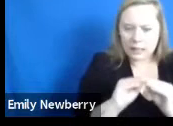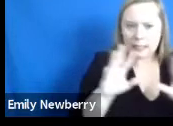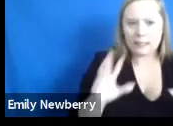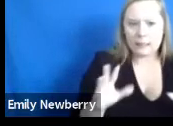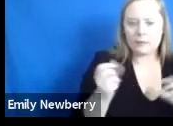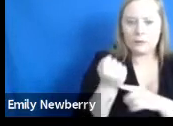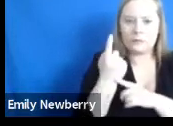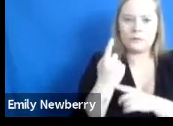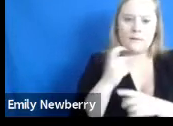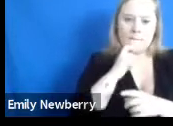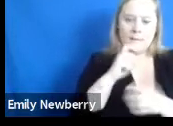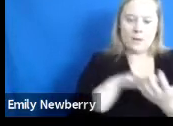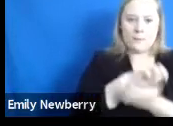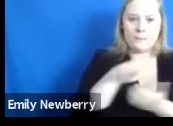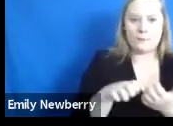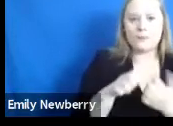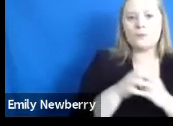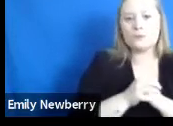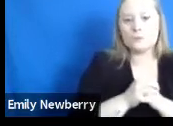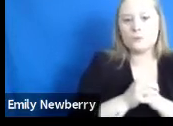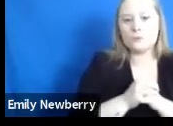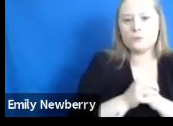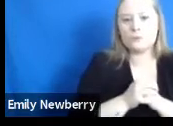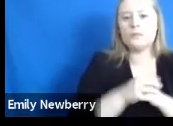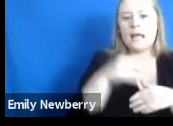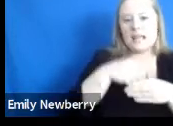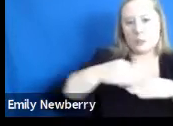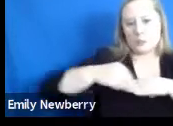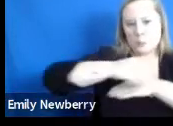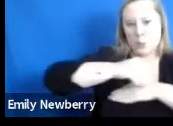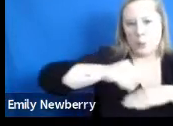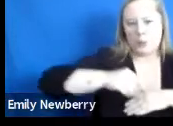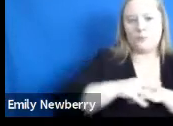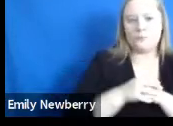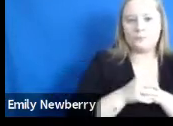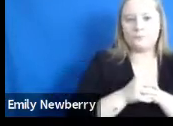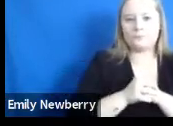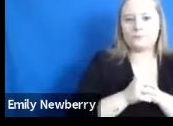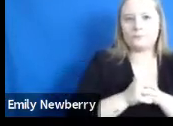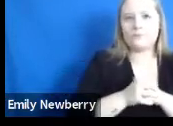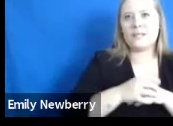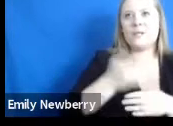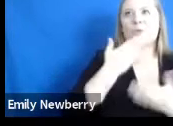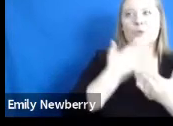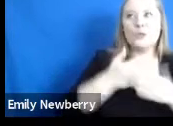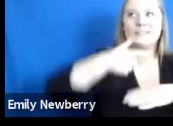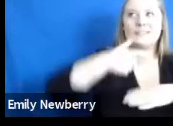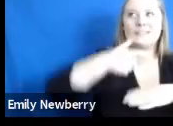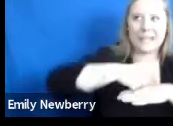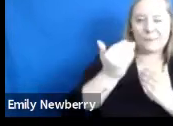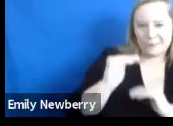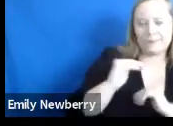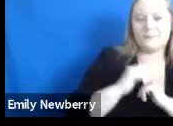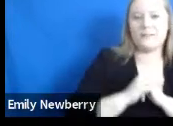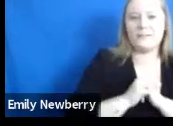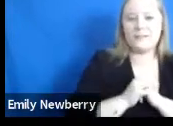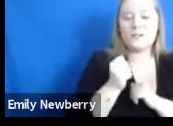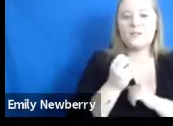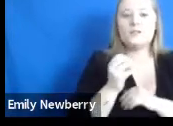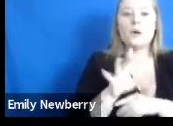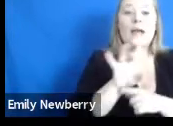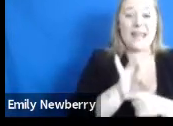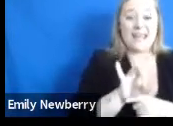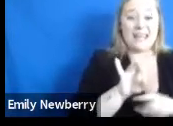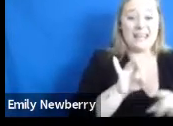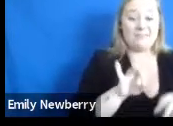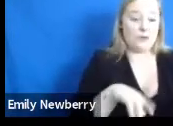of concern and interest in soils in a timely manner. So 8 out of 9 metalloids were higher